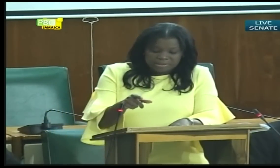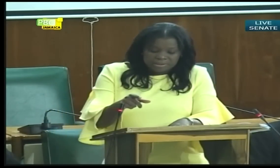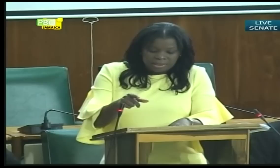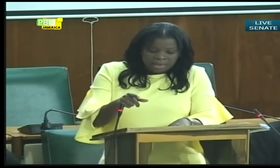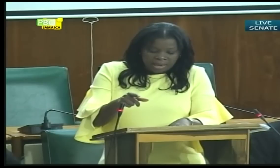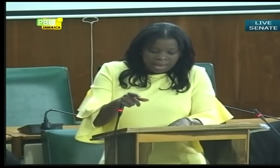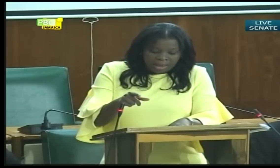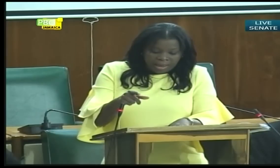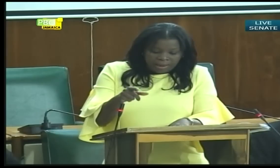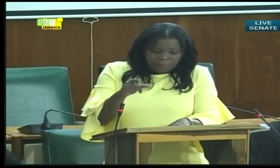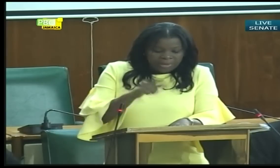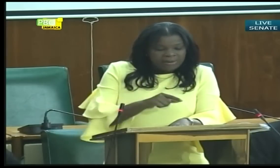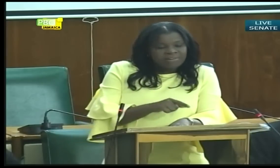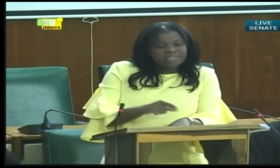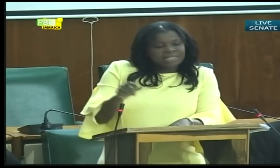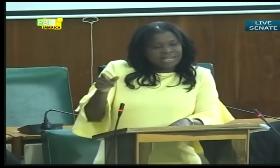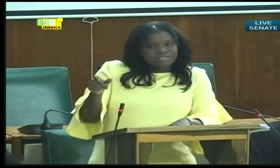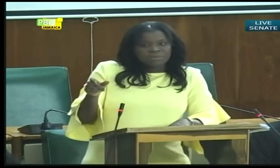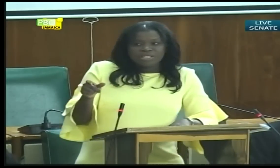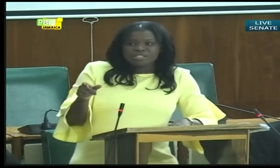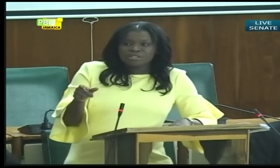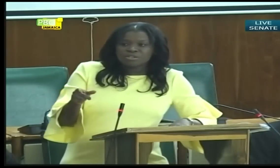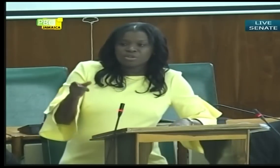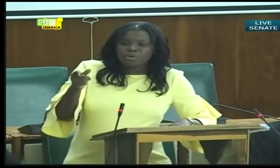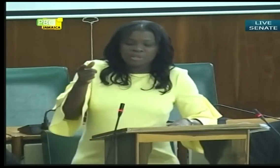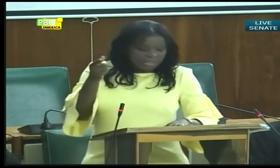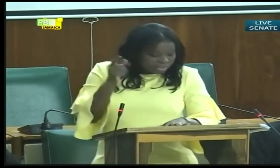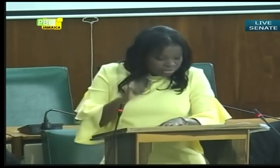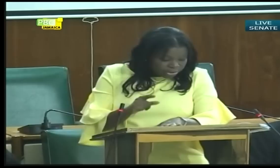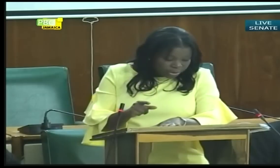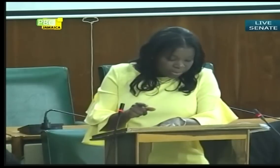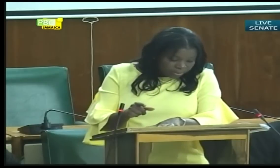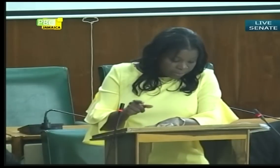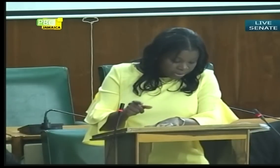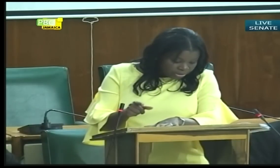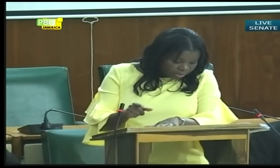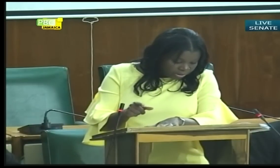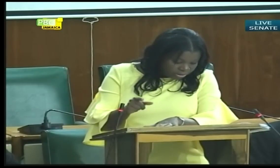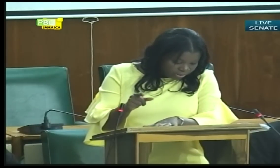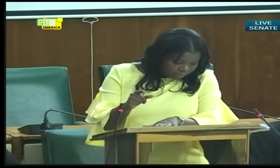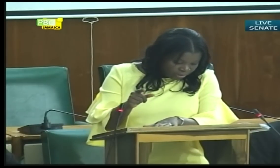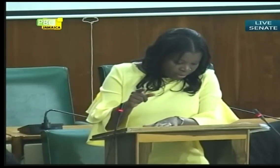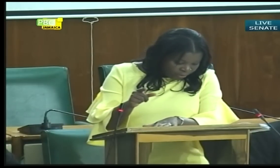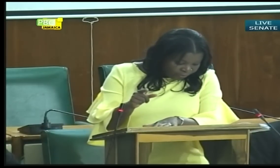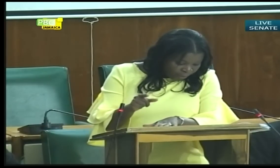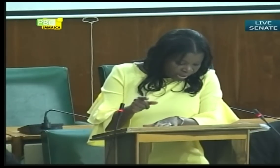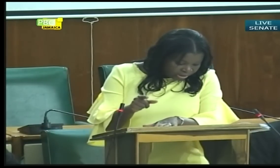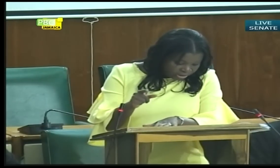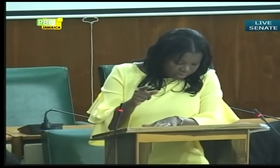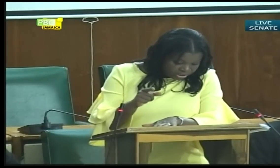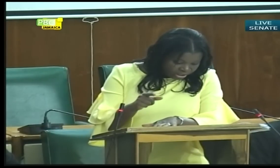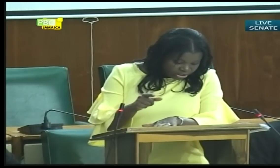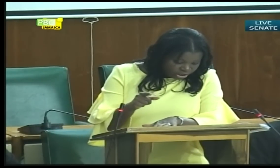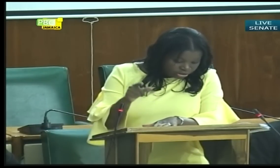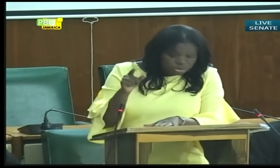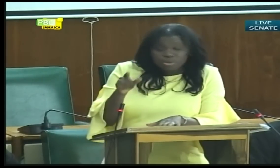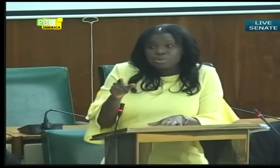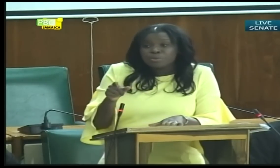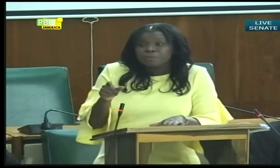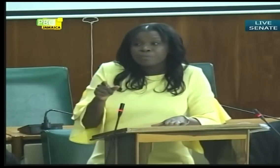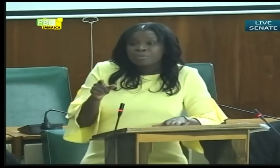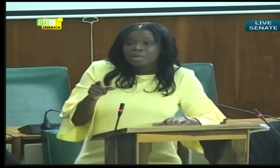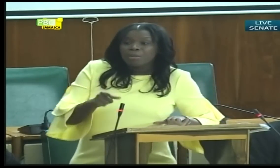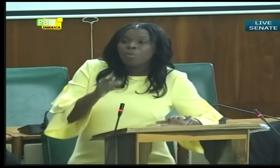because when I read this, I had some questions. So it is renewable pursuant to 40 subsection